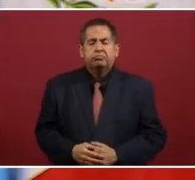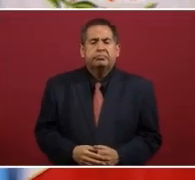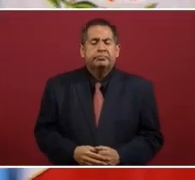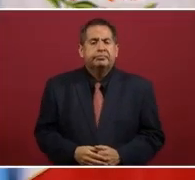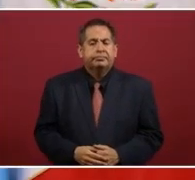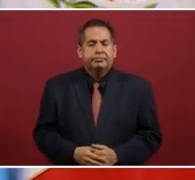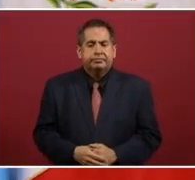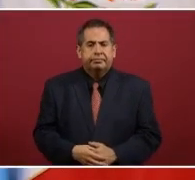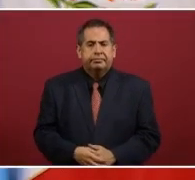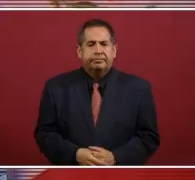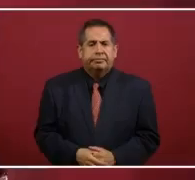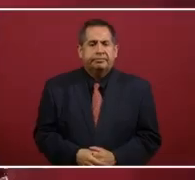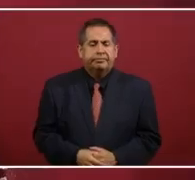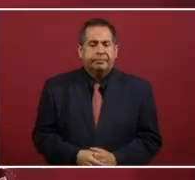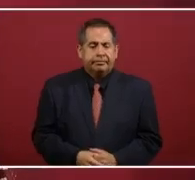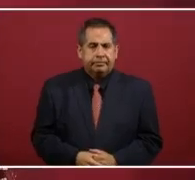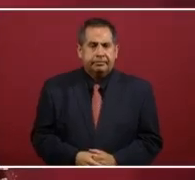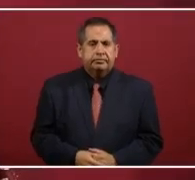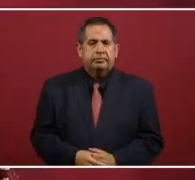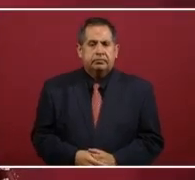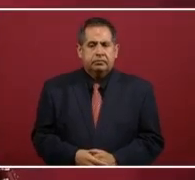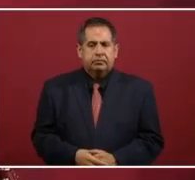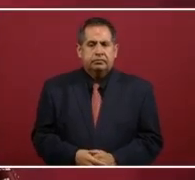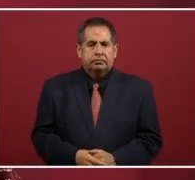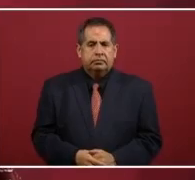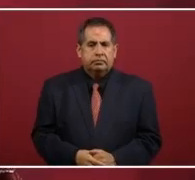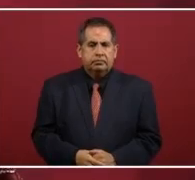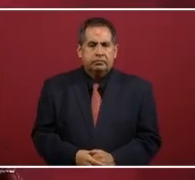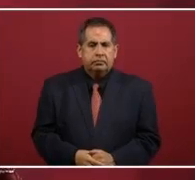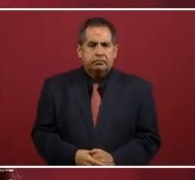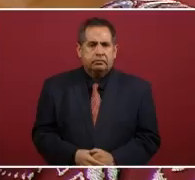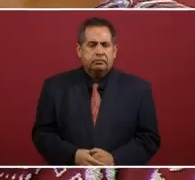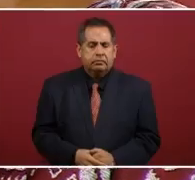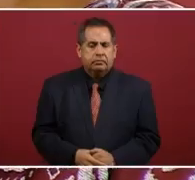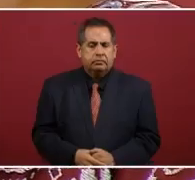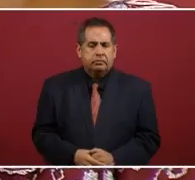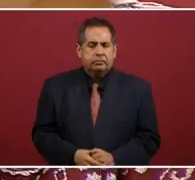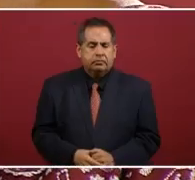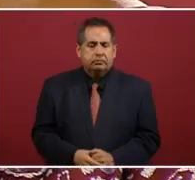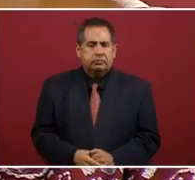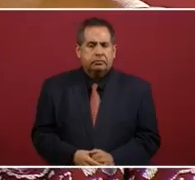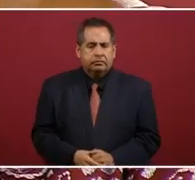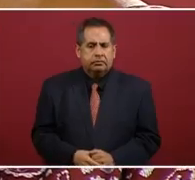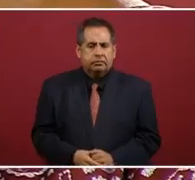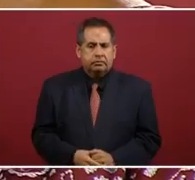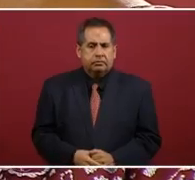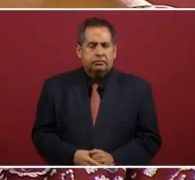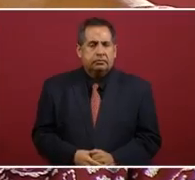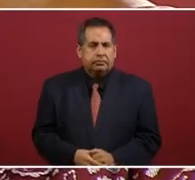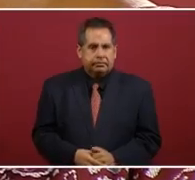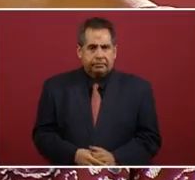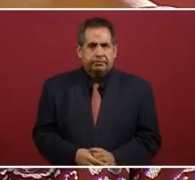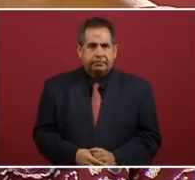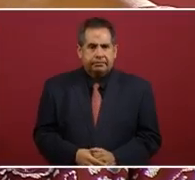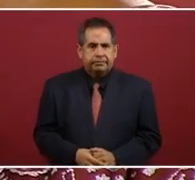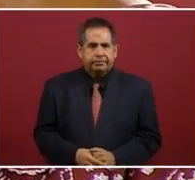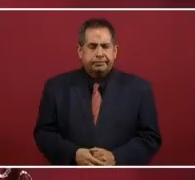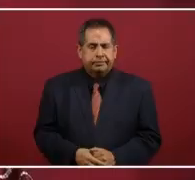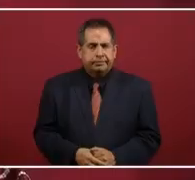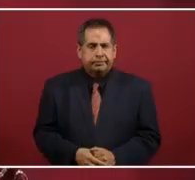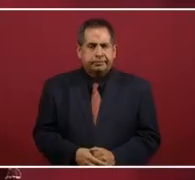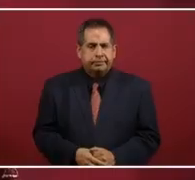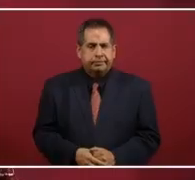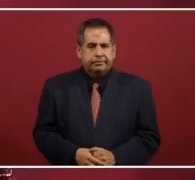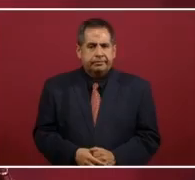pleased overall at the government's National Development Plan strategy, which also demonstrates the commitment of the government to